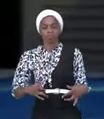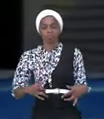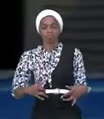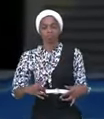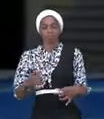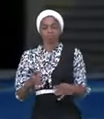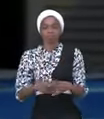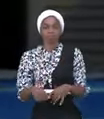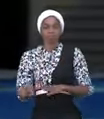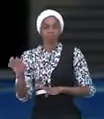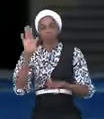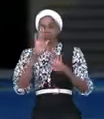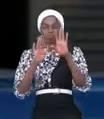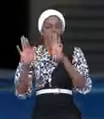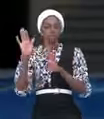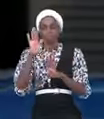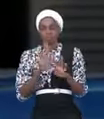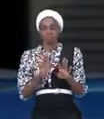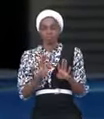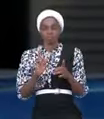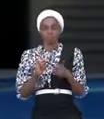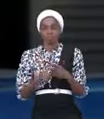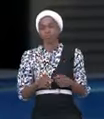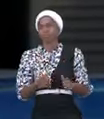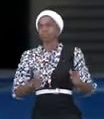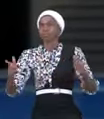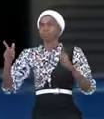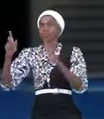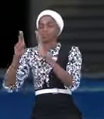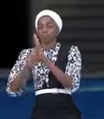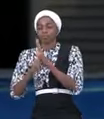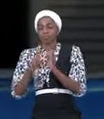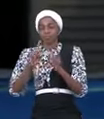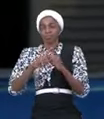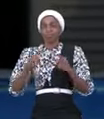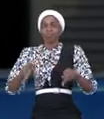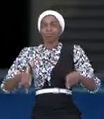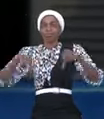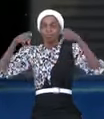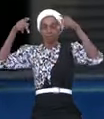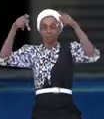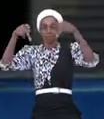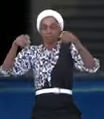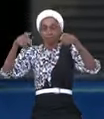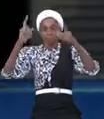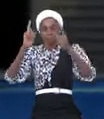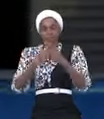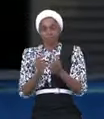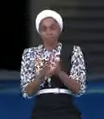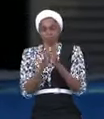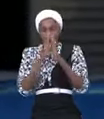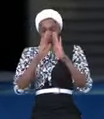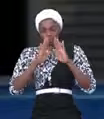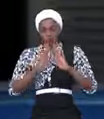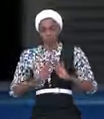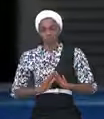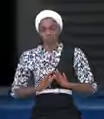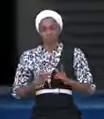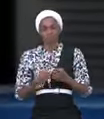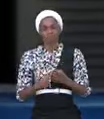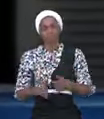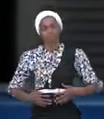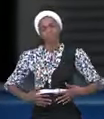from worry, to greatness, to promotion, to peace, to